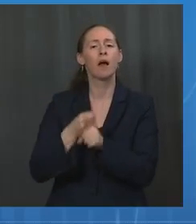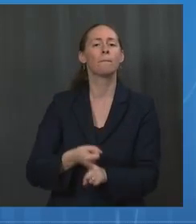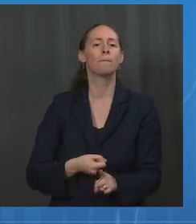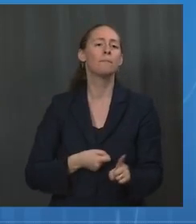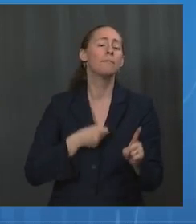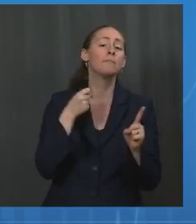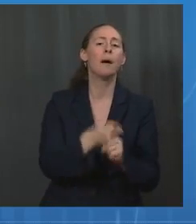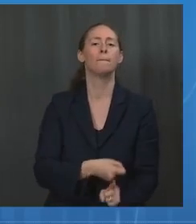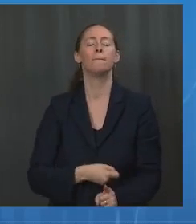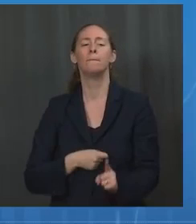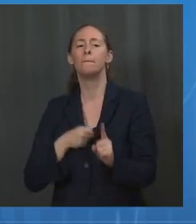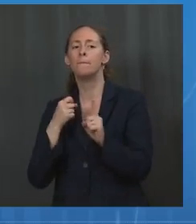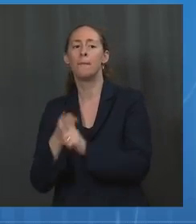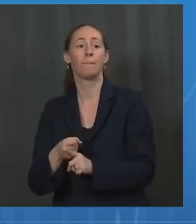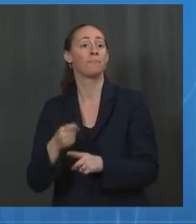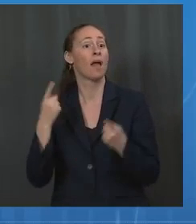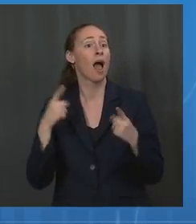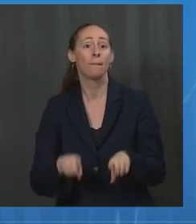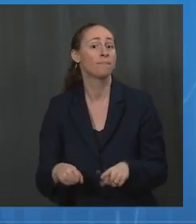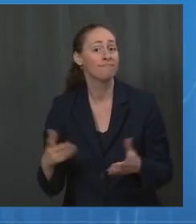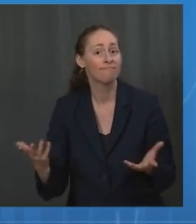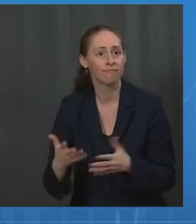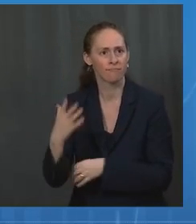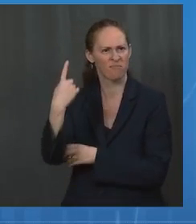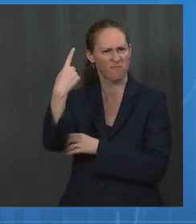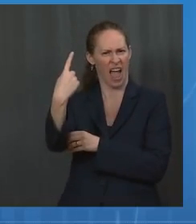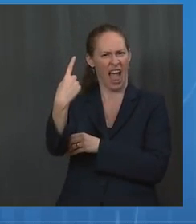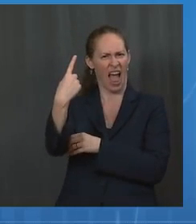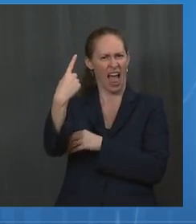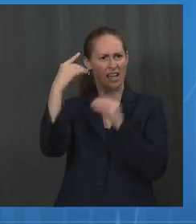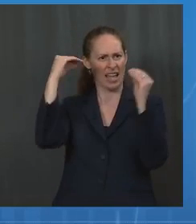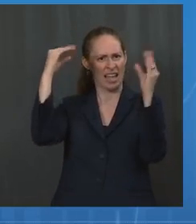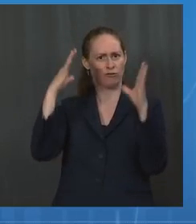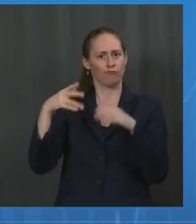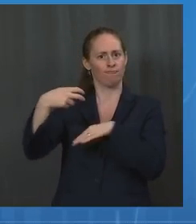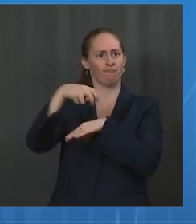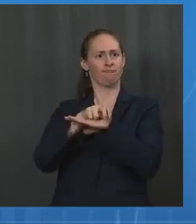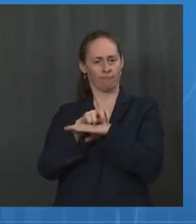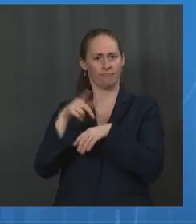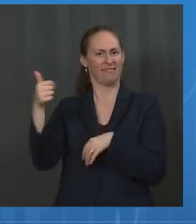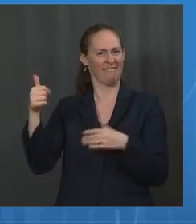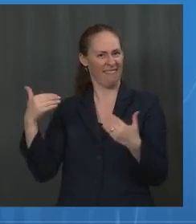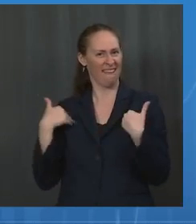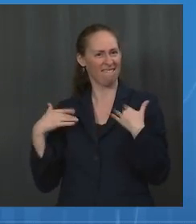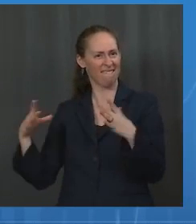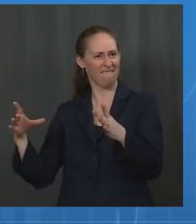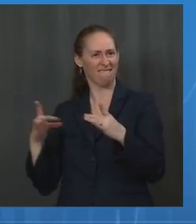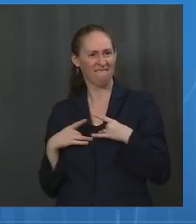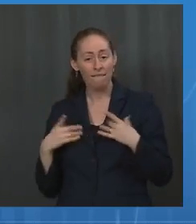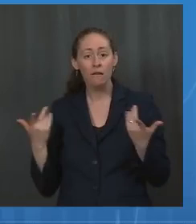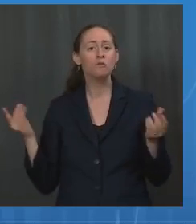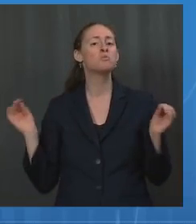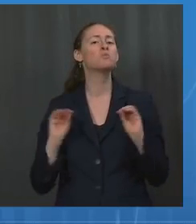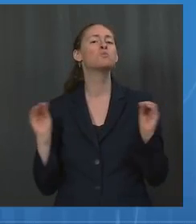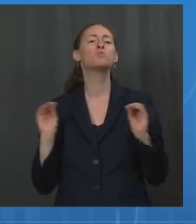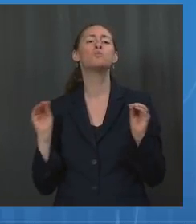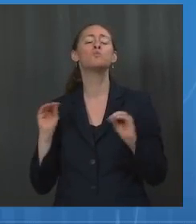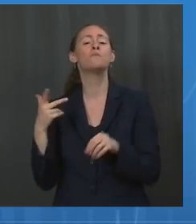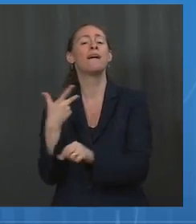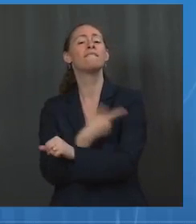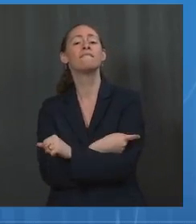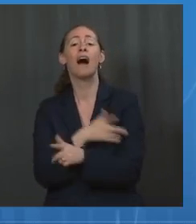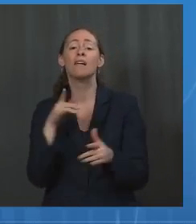into the classroom by a teacher who worked in school while she was both symptomatic and unvaccinated, and who